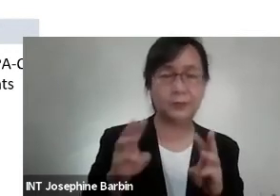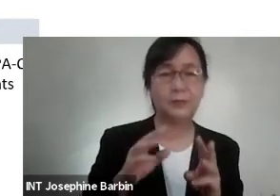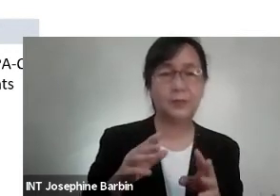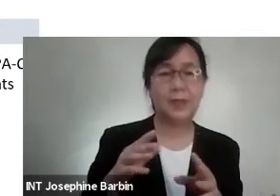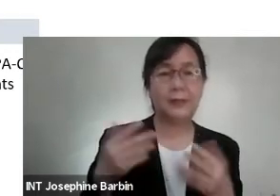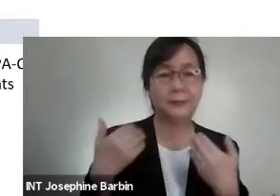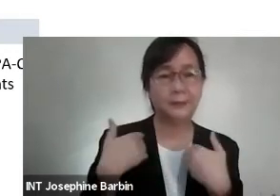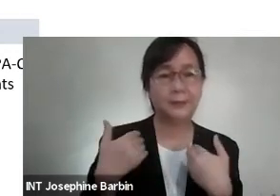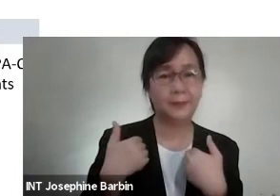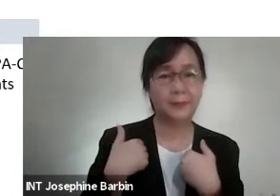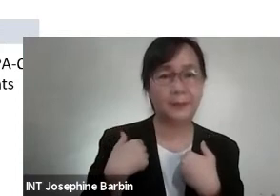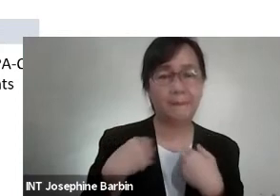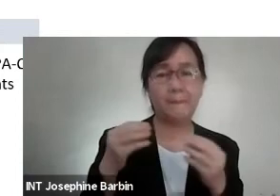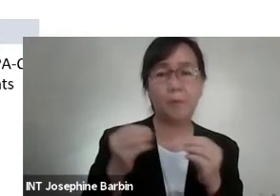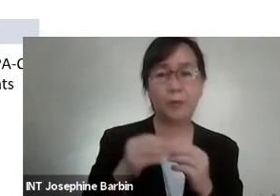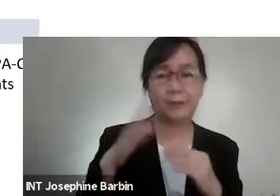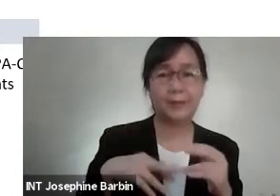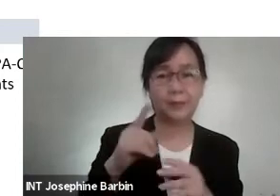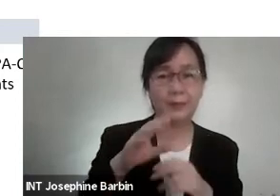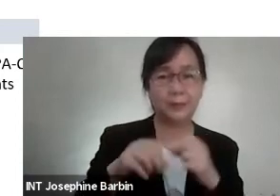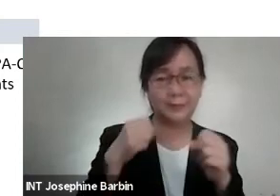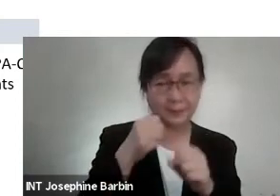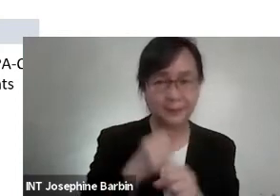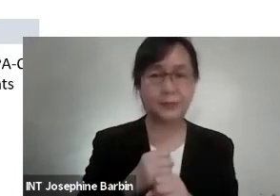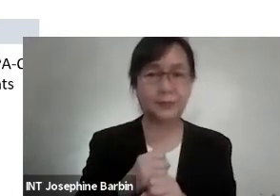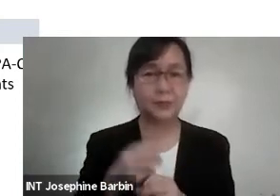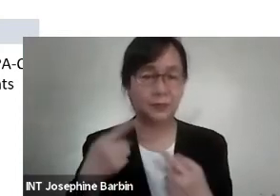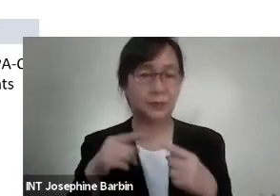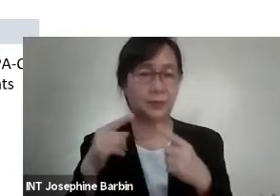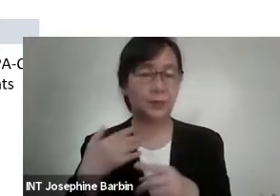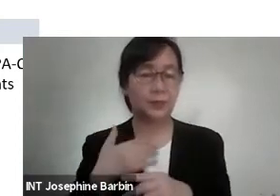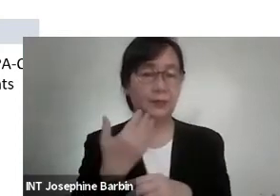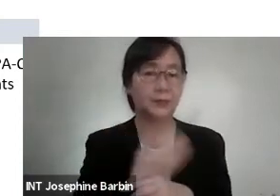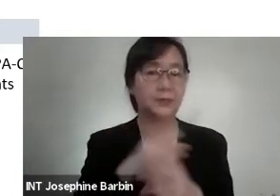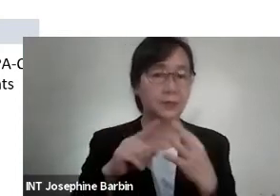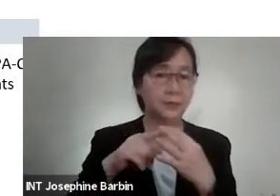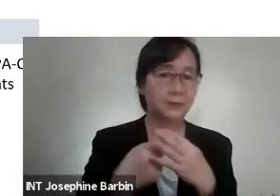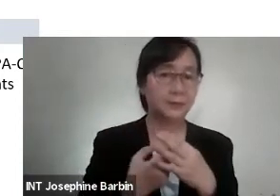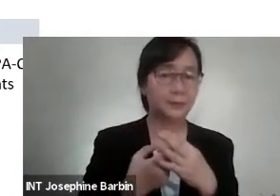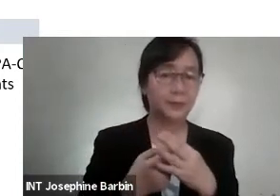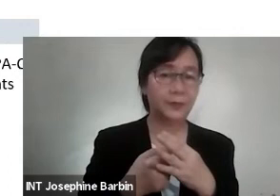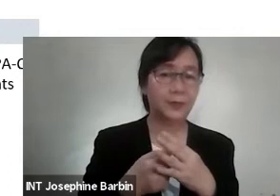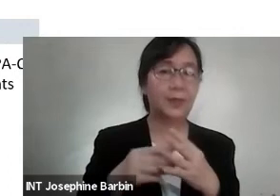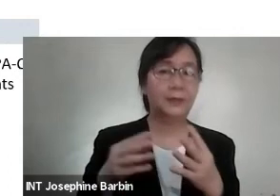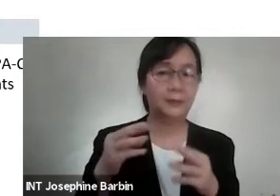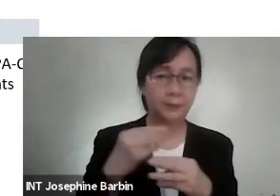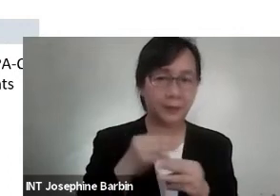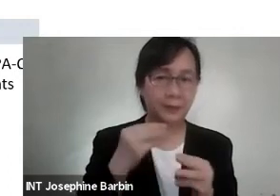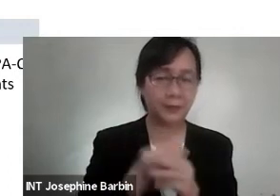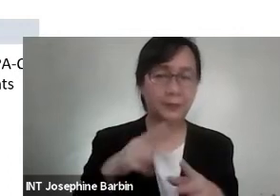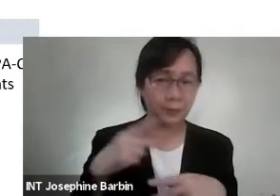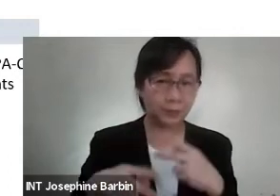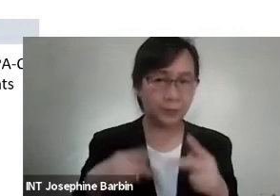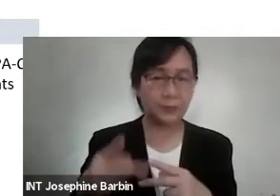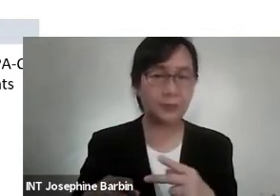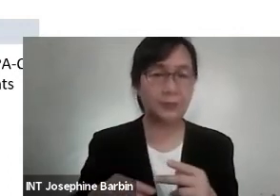been more than a year since we start drafting the process back